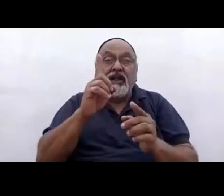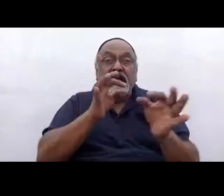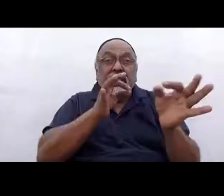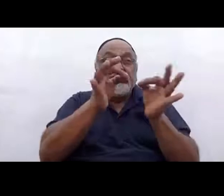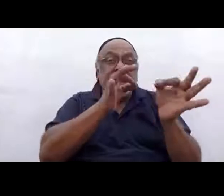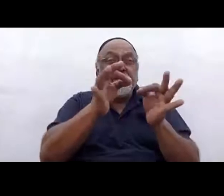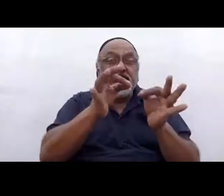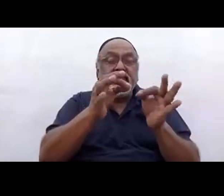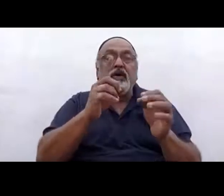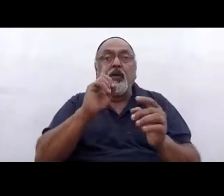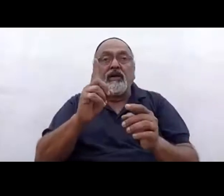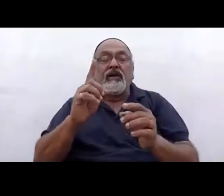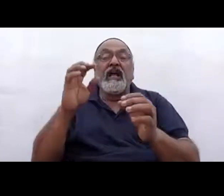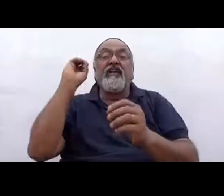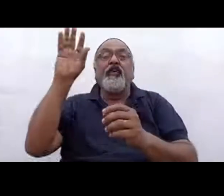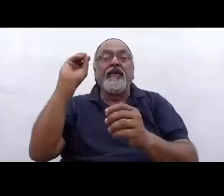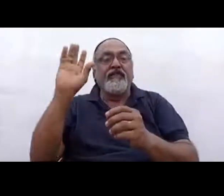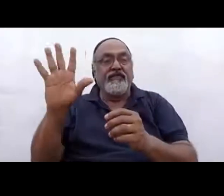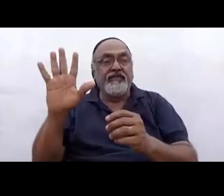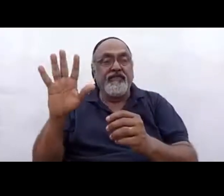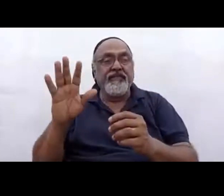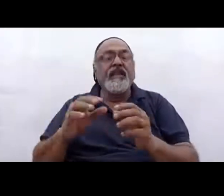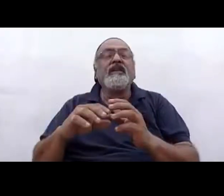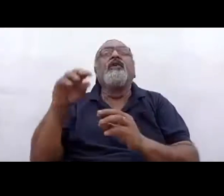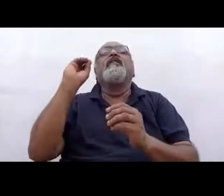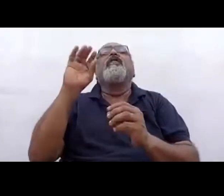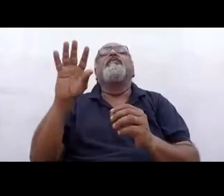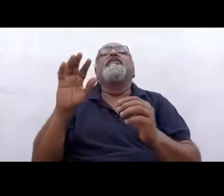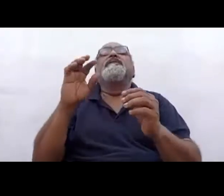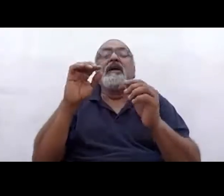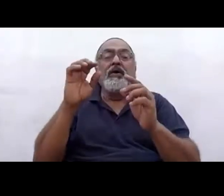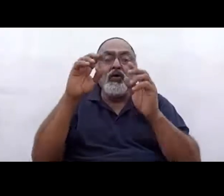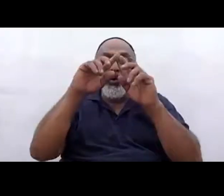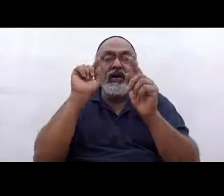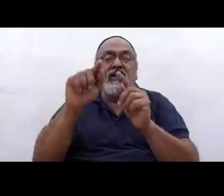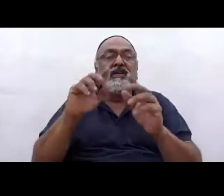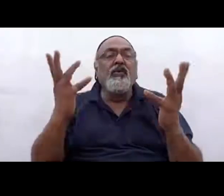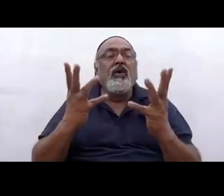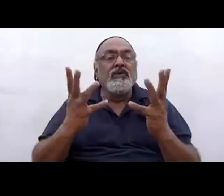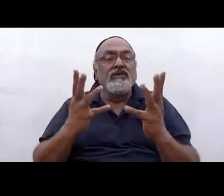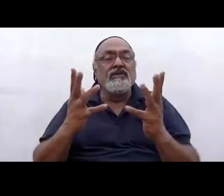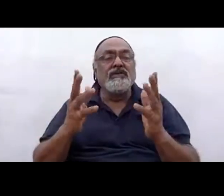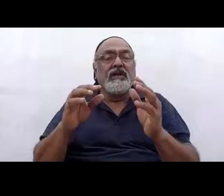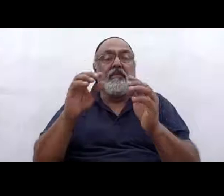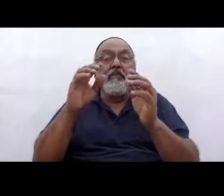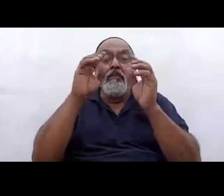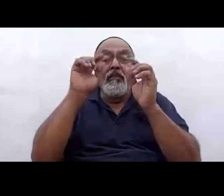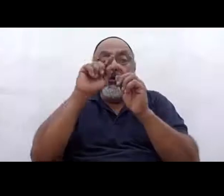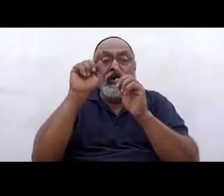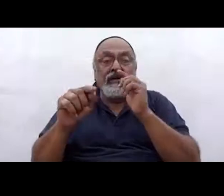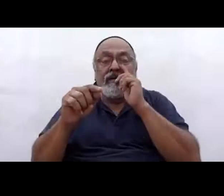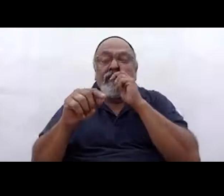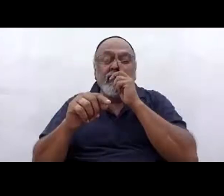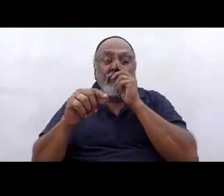So in informative, it's only purpose, objective, and method. Results and conclusion of your